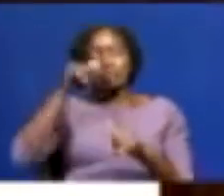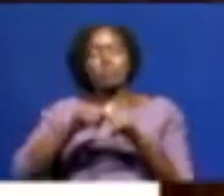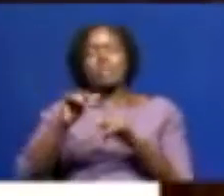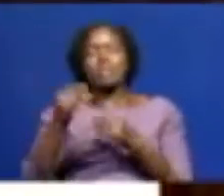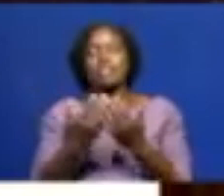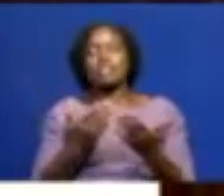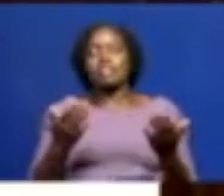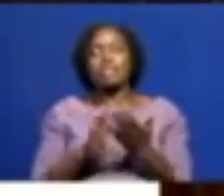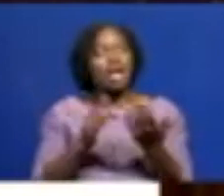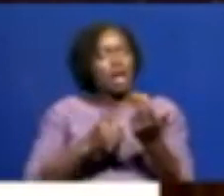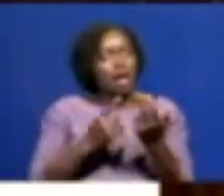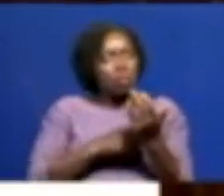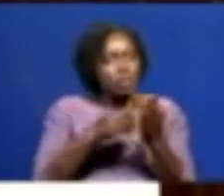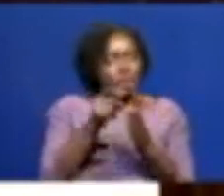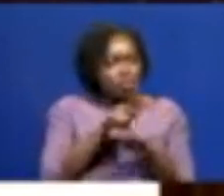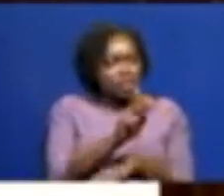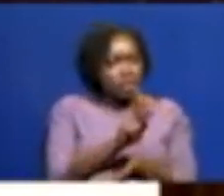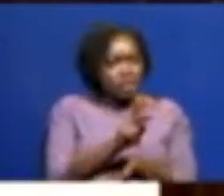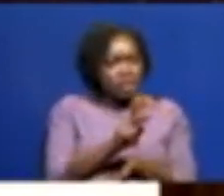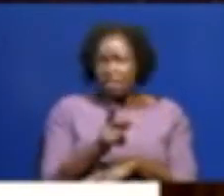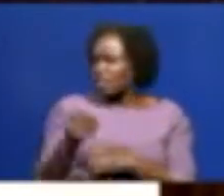events. How much money were you given? Okay, I was given